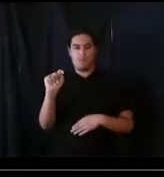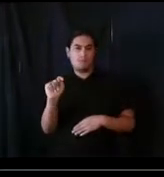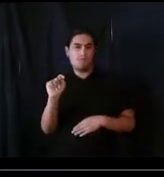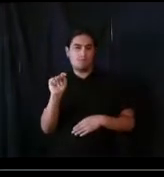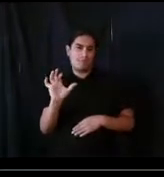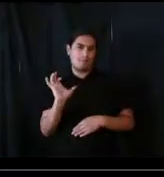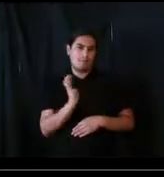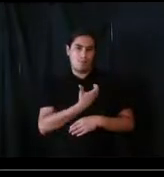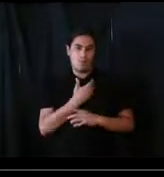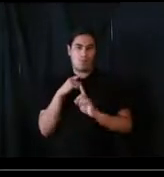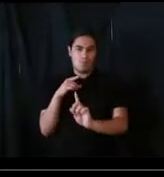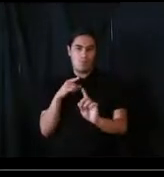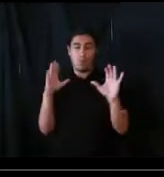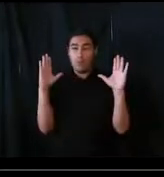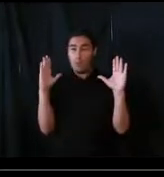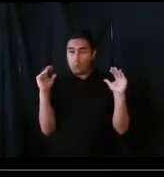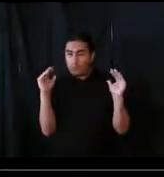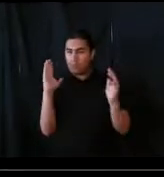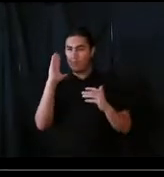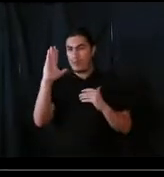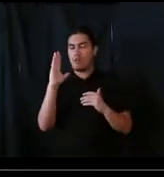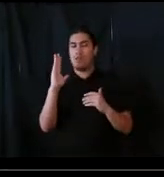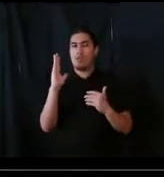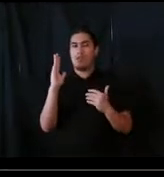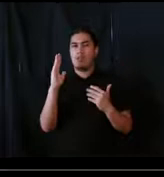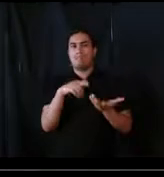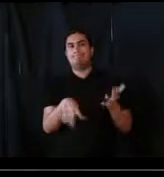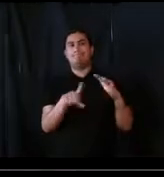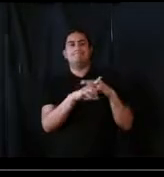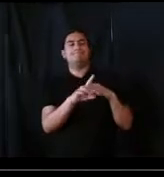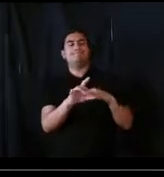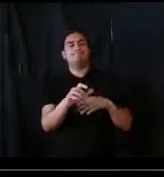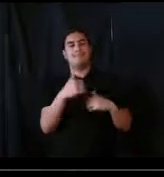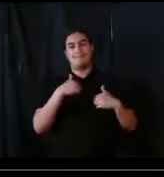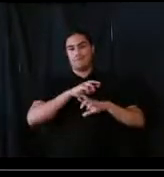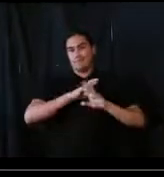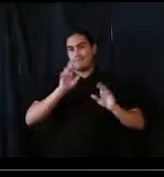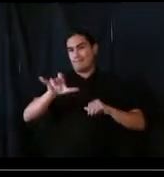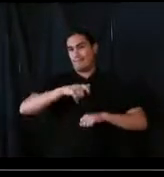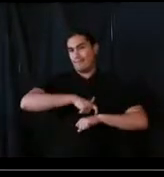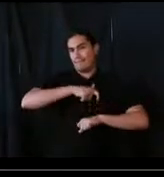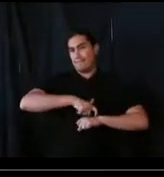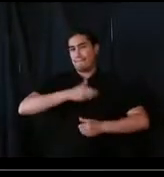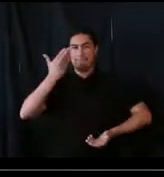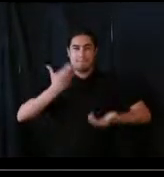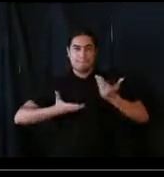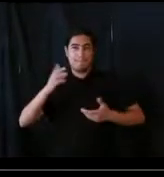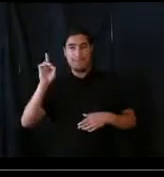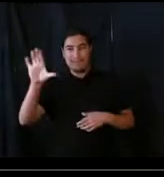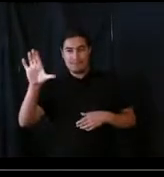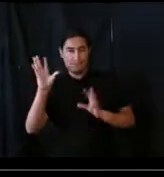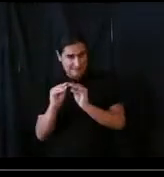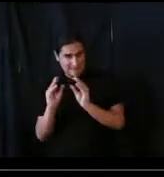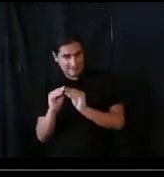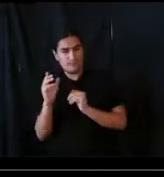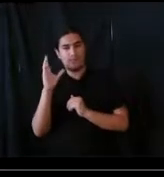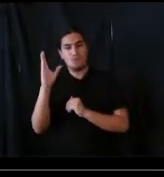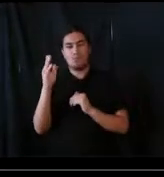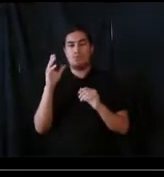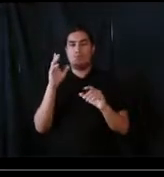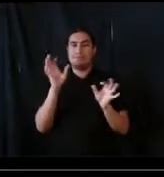um so hope yeah i hope that will come in front of you i imagine by then it'll be probably your december meeting we'll we'll certainly work with